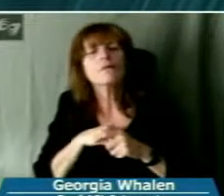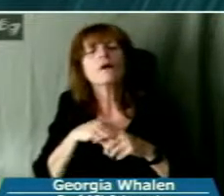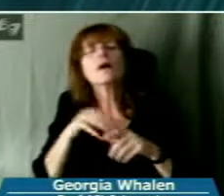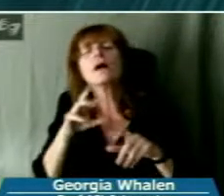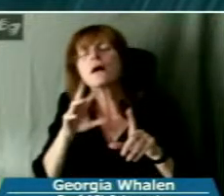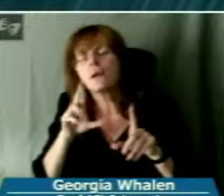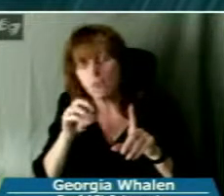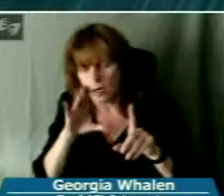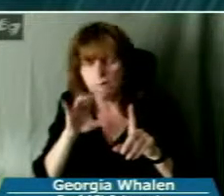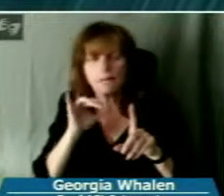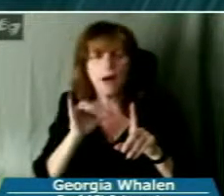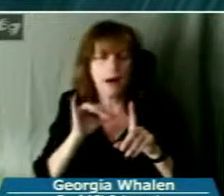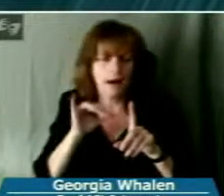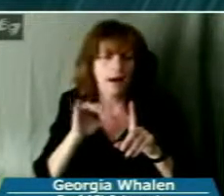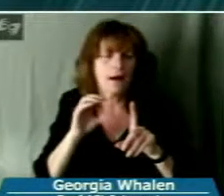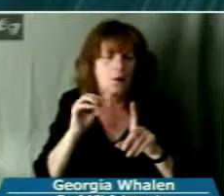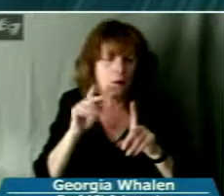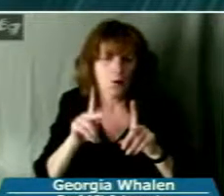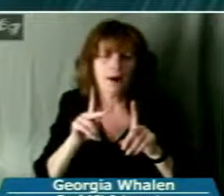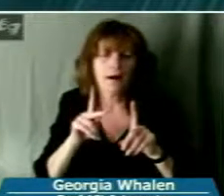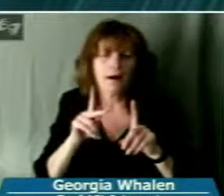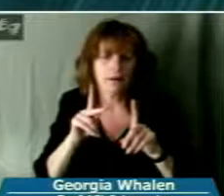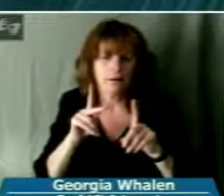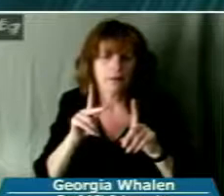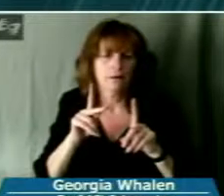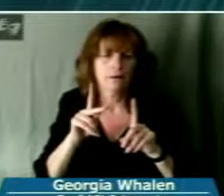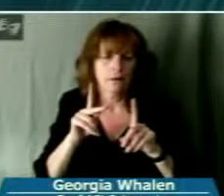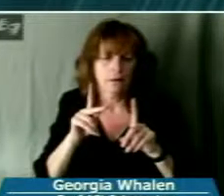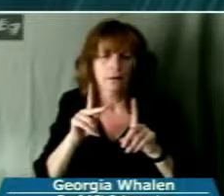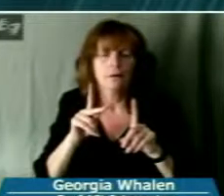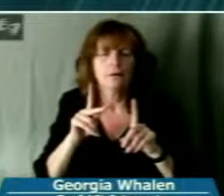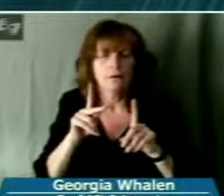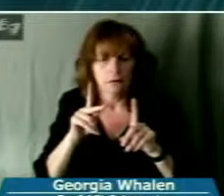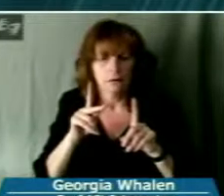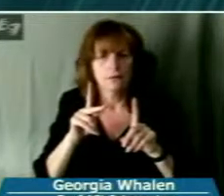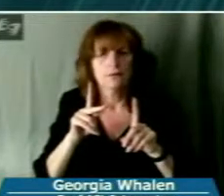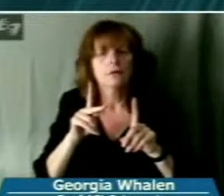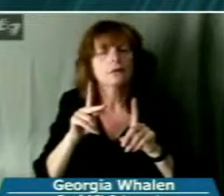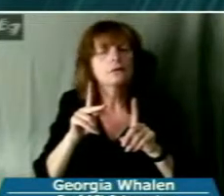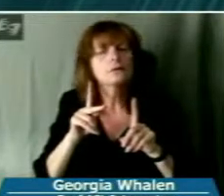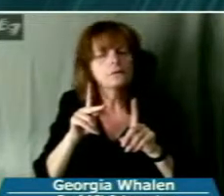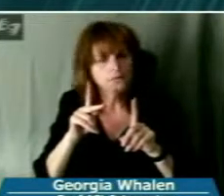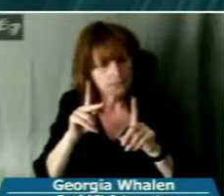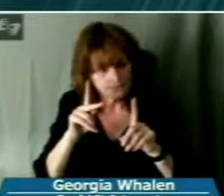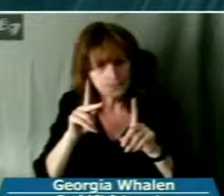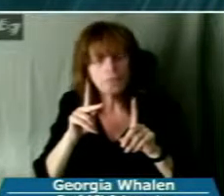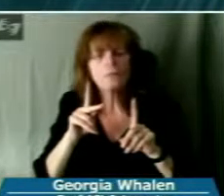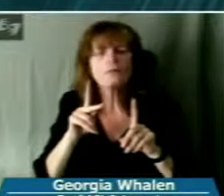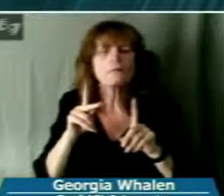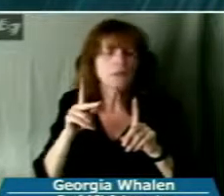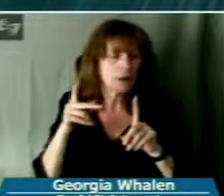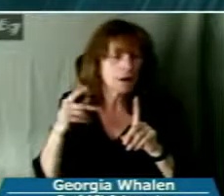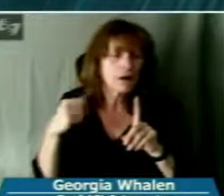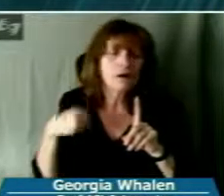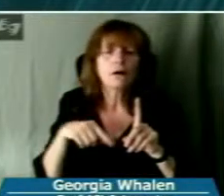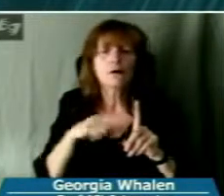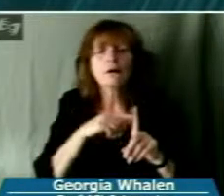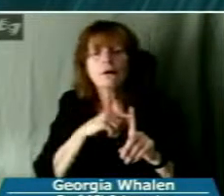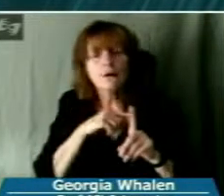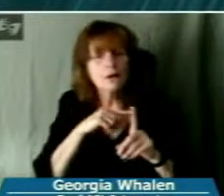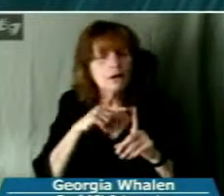things that are within our control and the lessons that, you know, we've tried